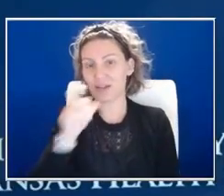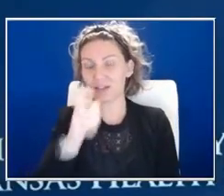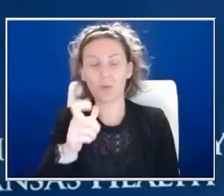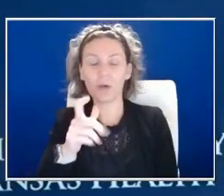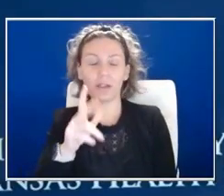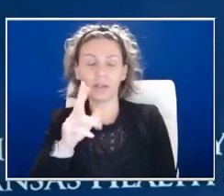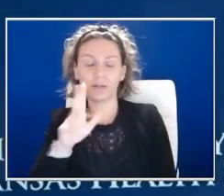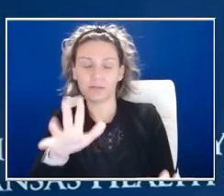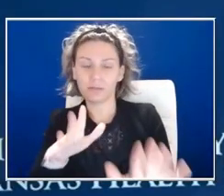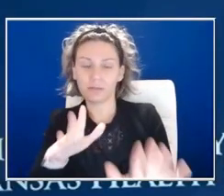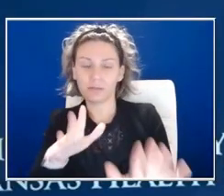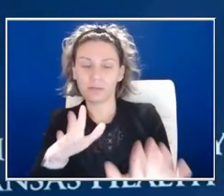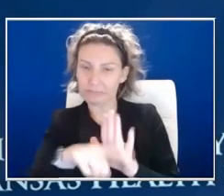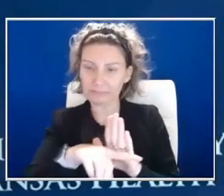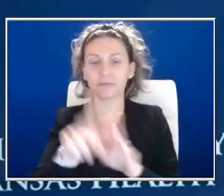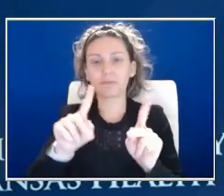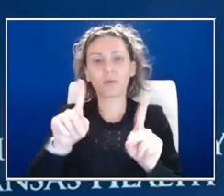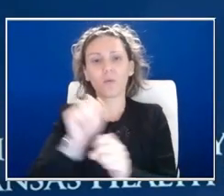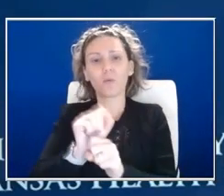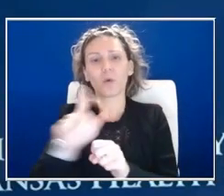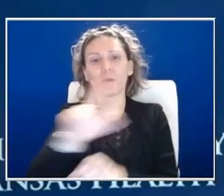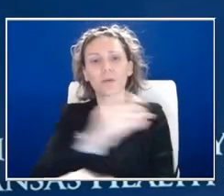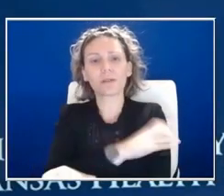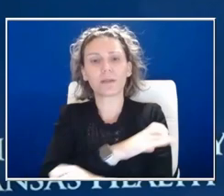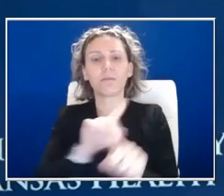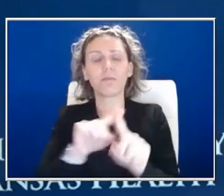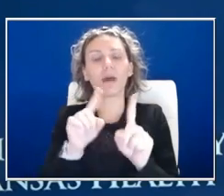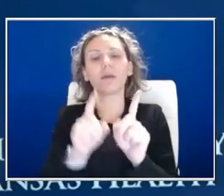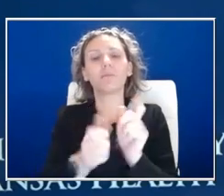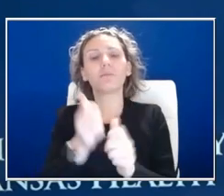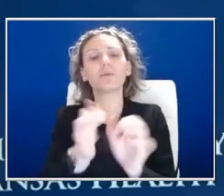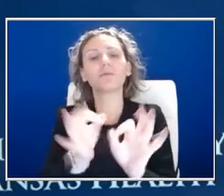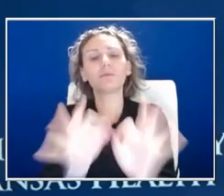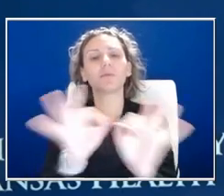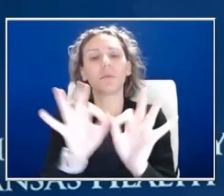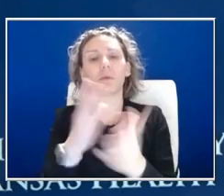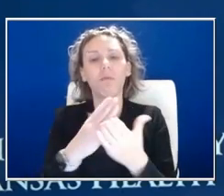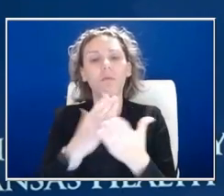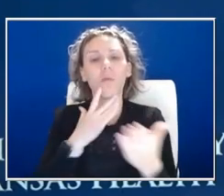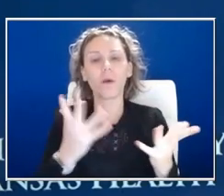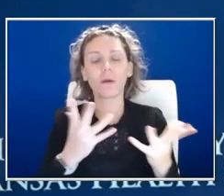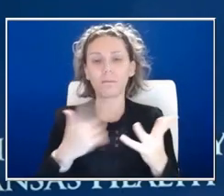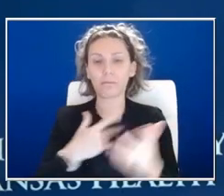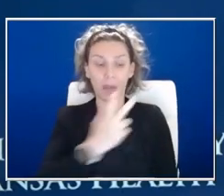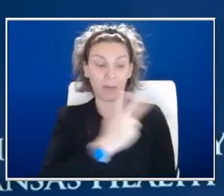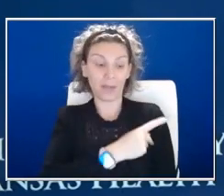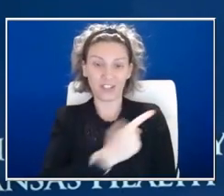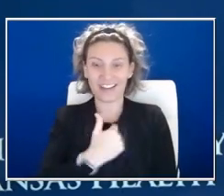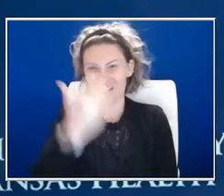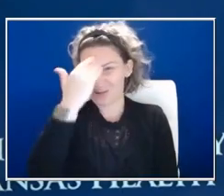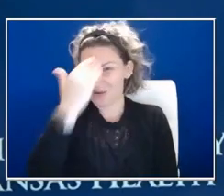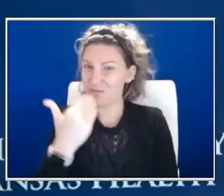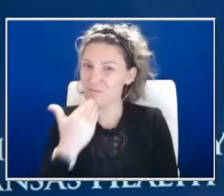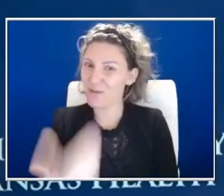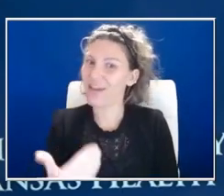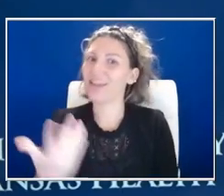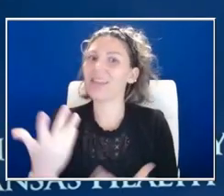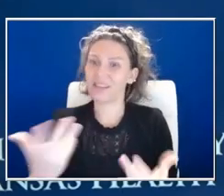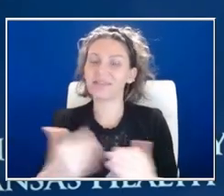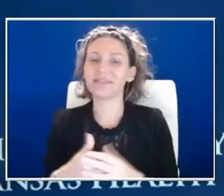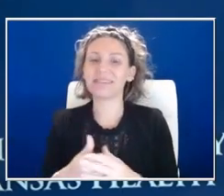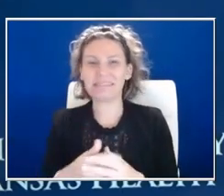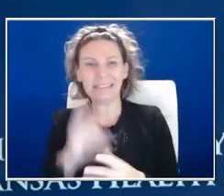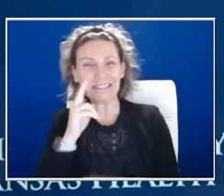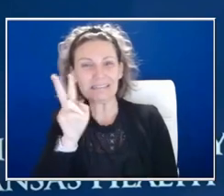in those clinics, but I think an important part is I know my patients really well, and by seeing them every